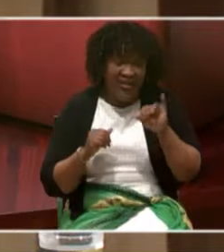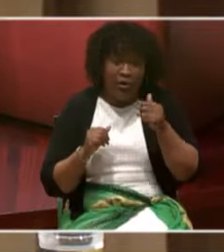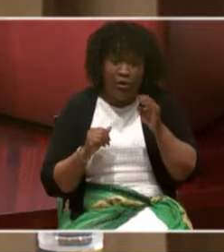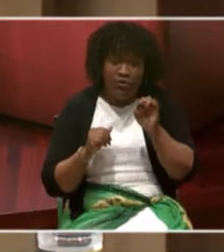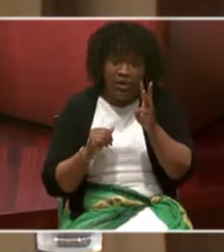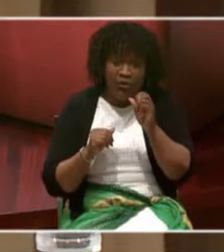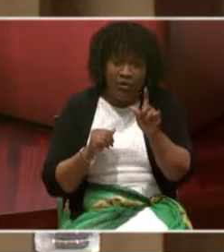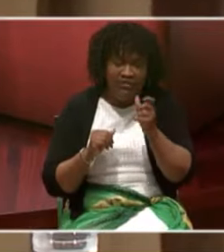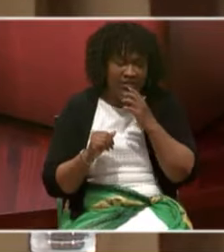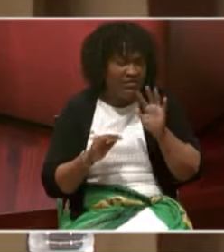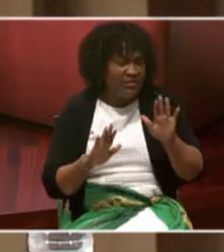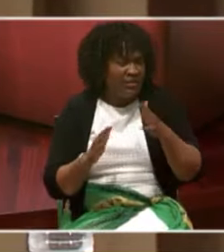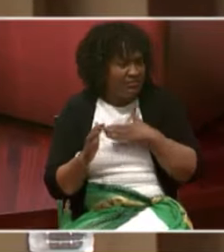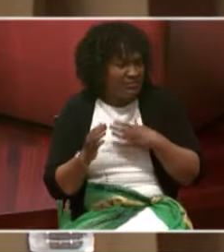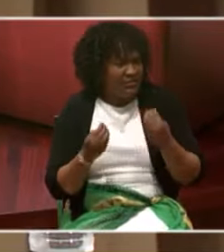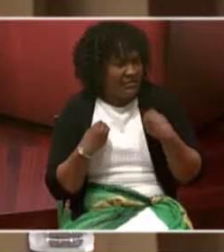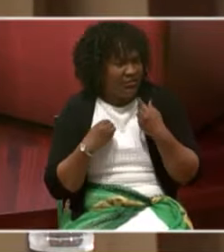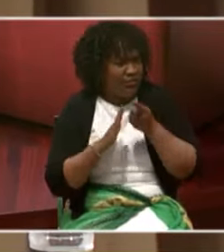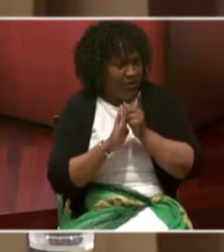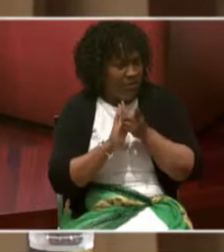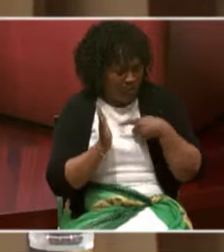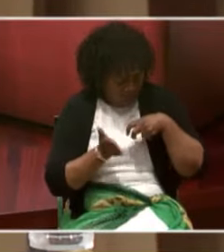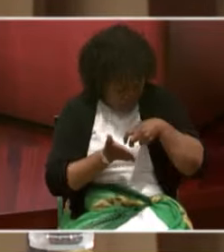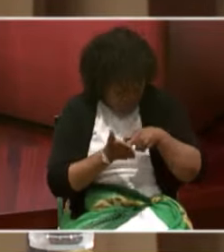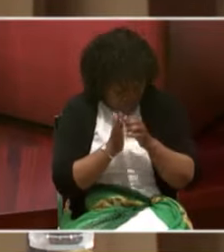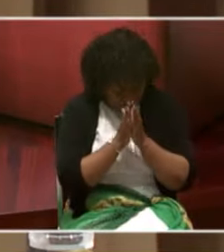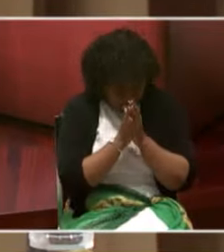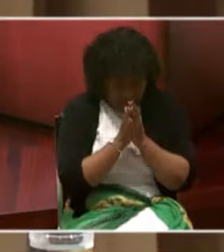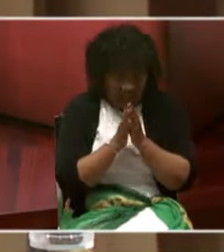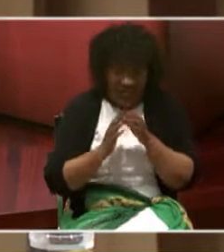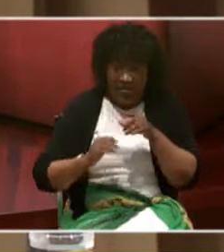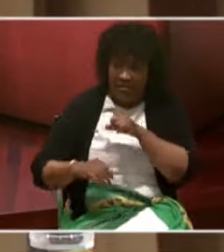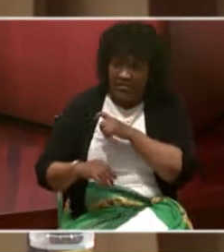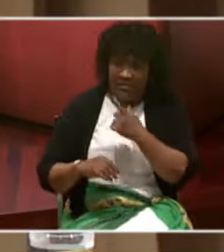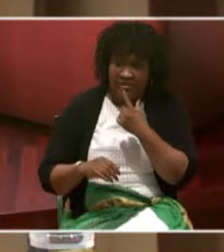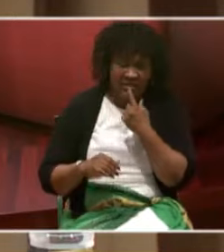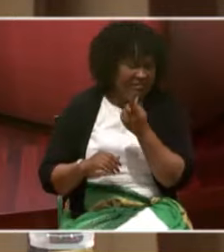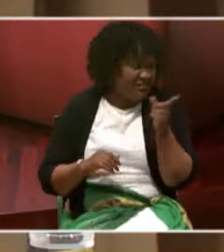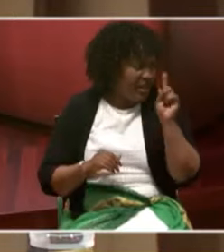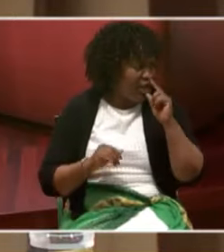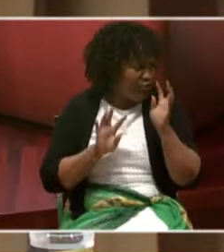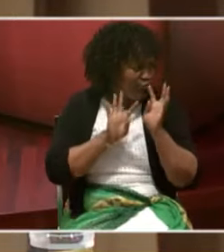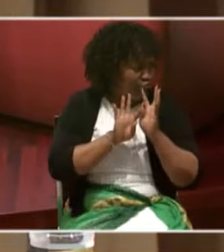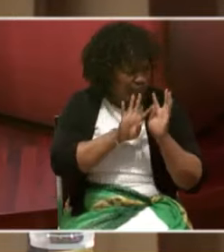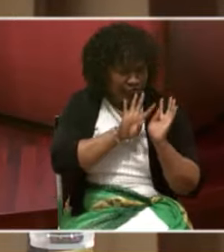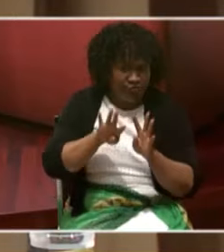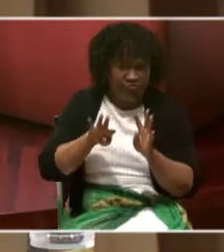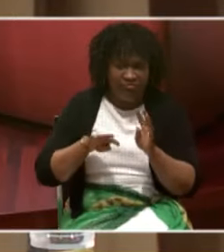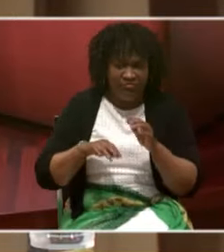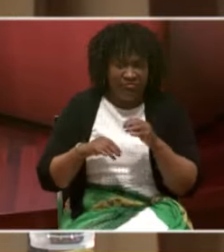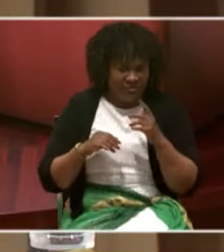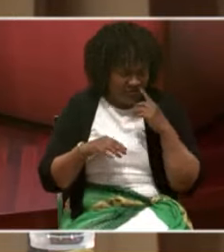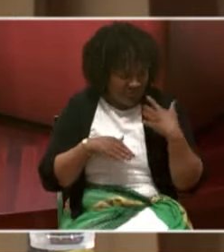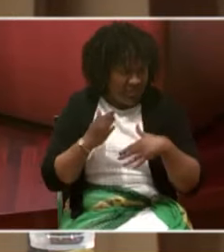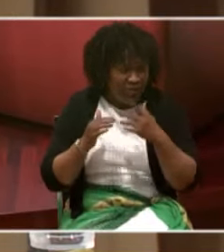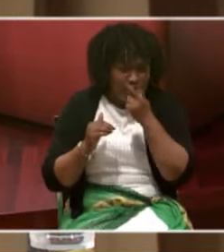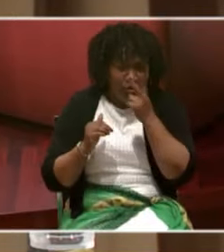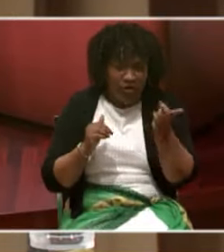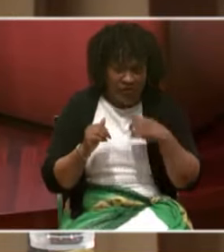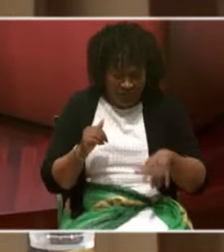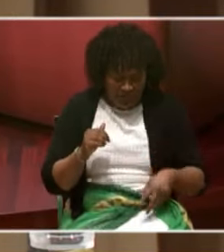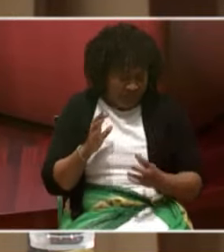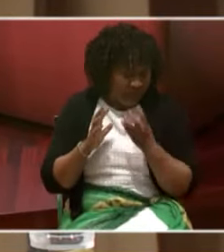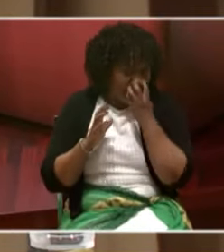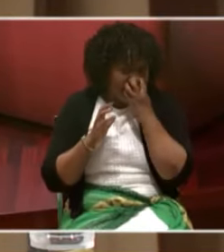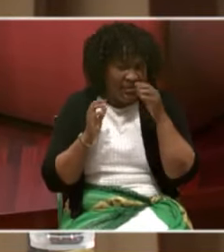one by the name of Reverend James Reed from Boston, went out to get something to eat at a little restaurant. On